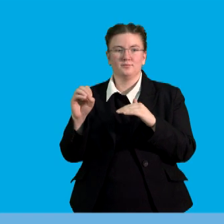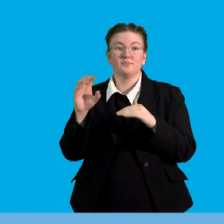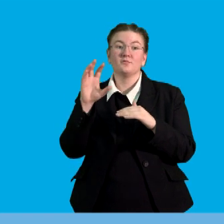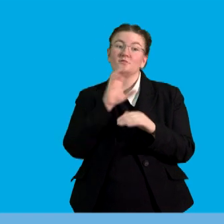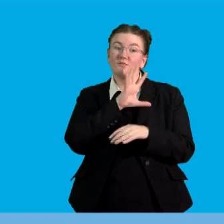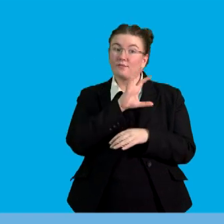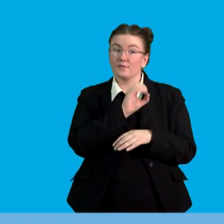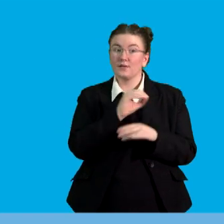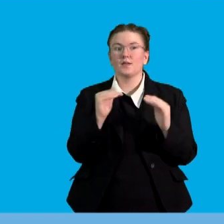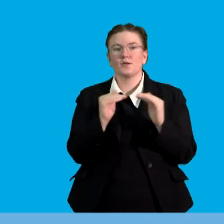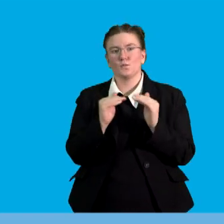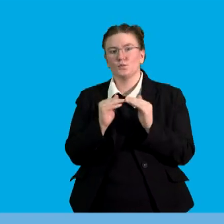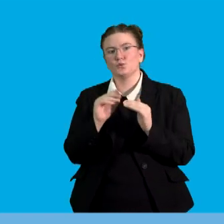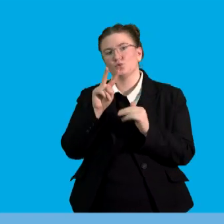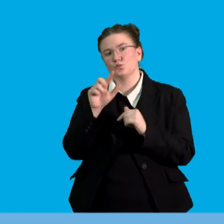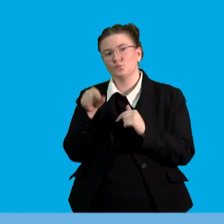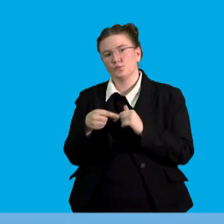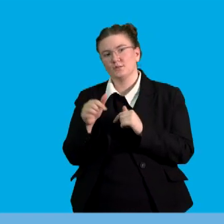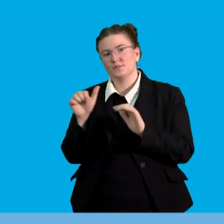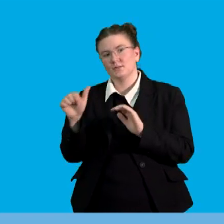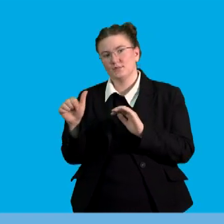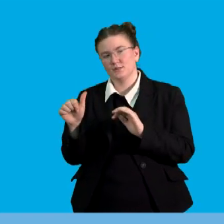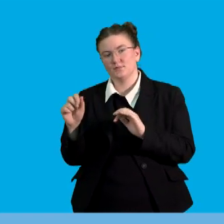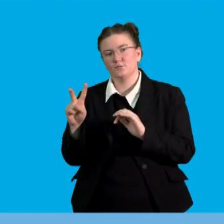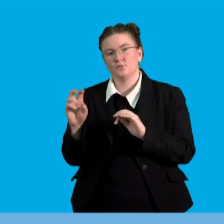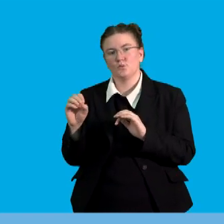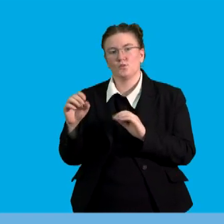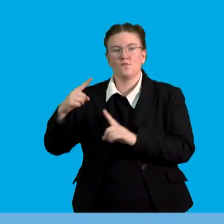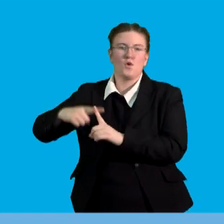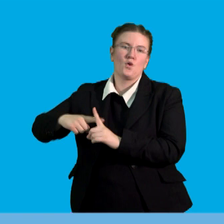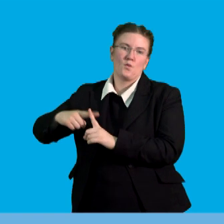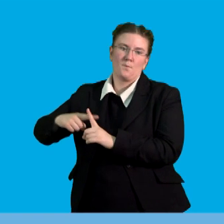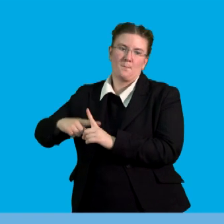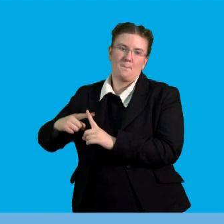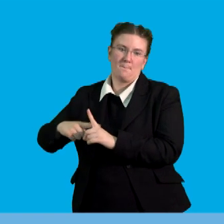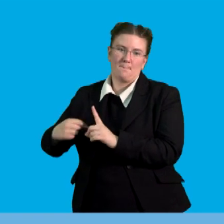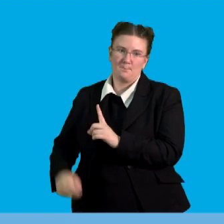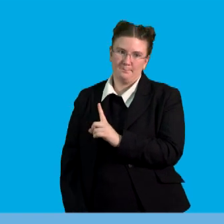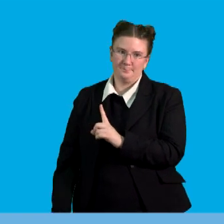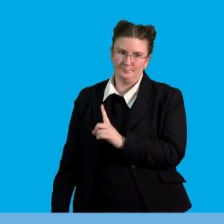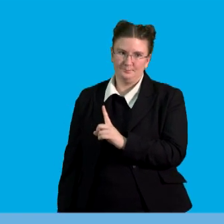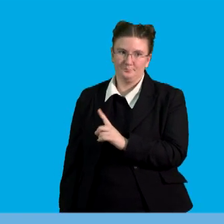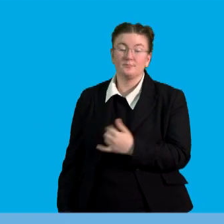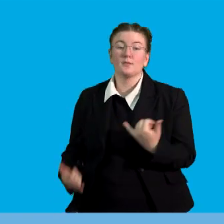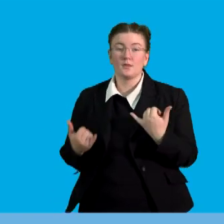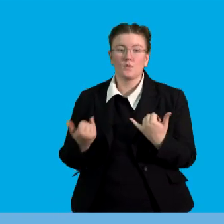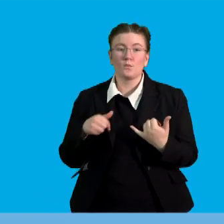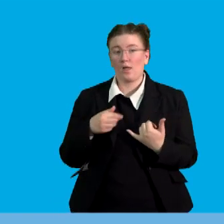that 50 is equals to 2.6 volume, or 2.6